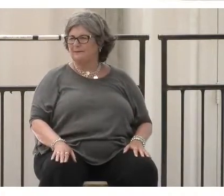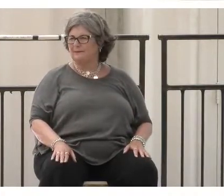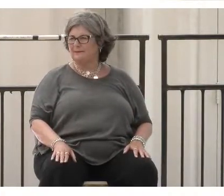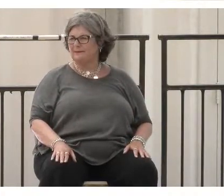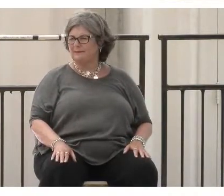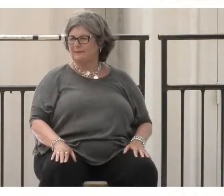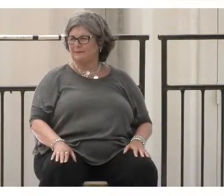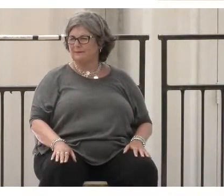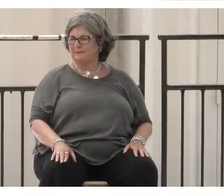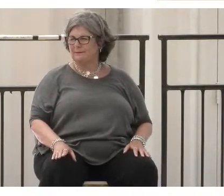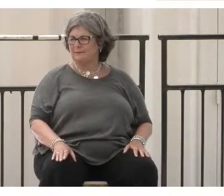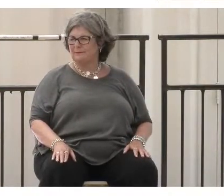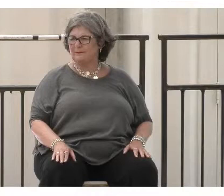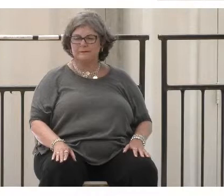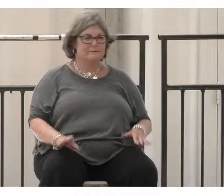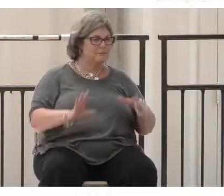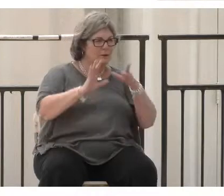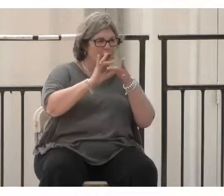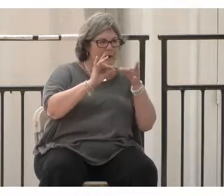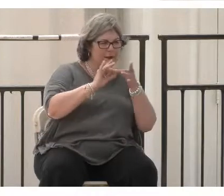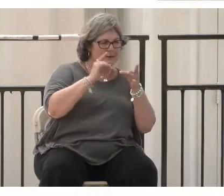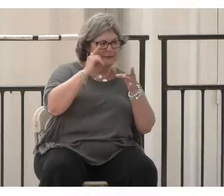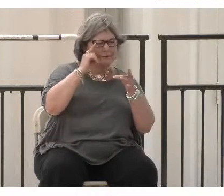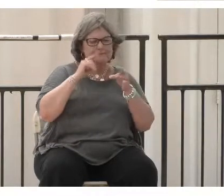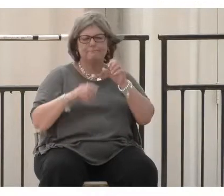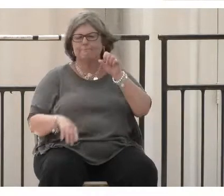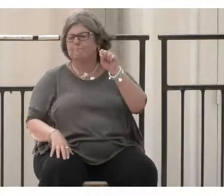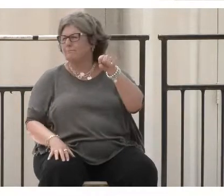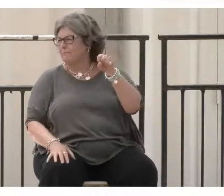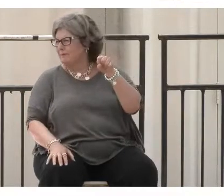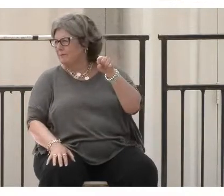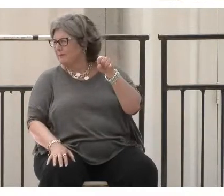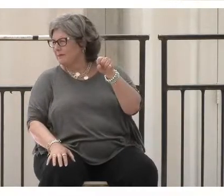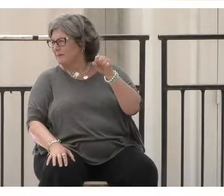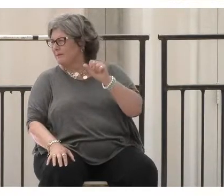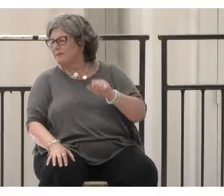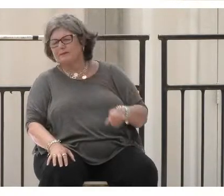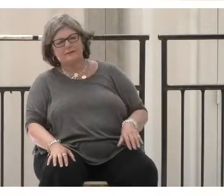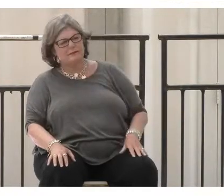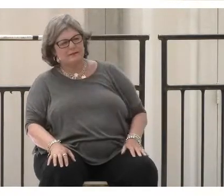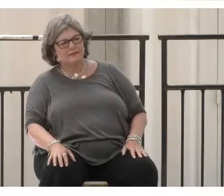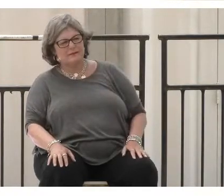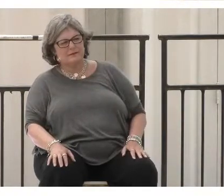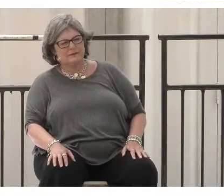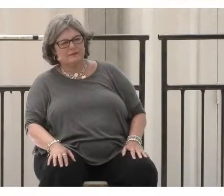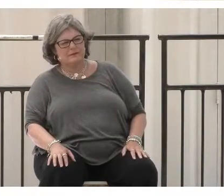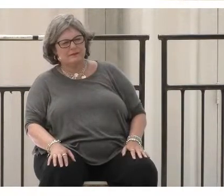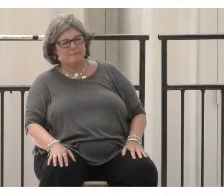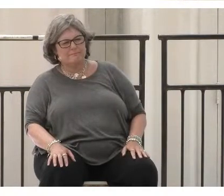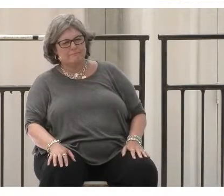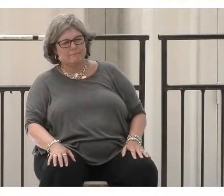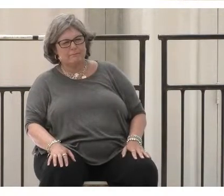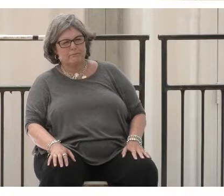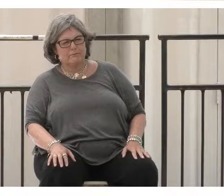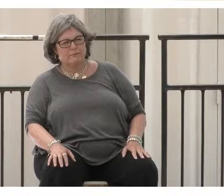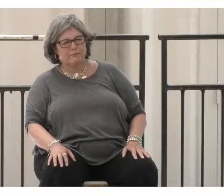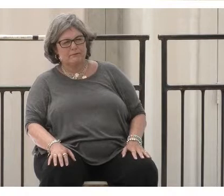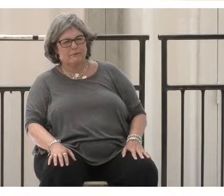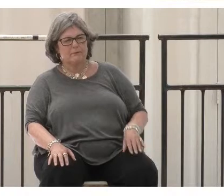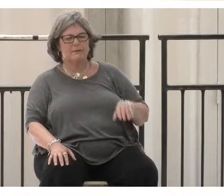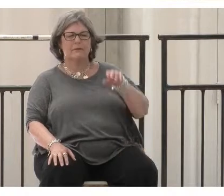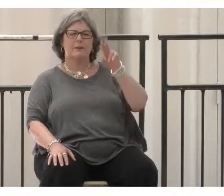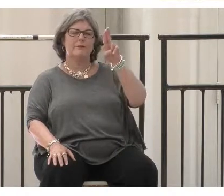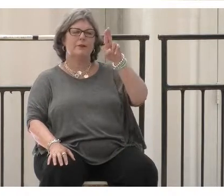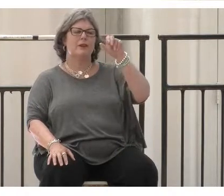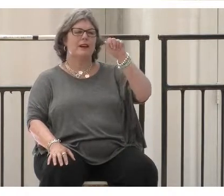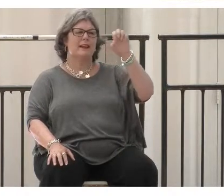Sandra, would you like to comment? Yes, absolutely. Just talking about a presentation of United Arab Emirates in